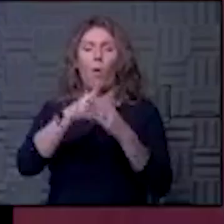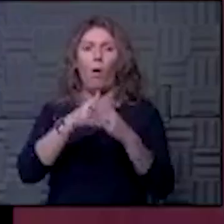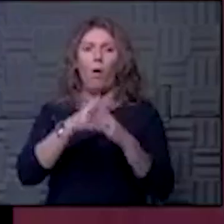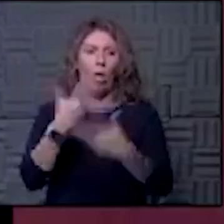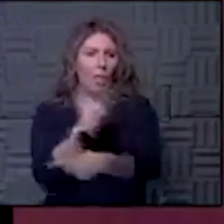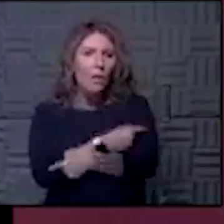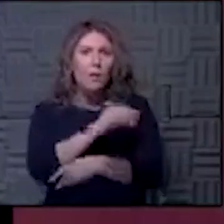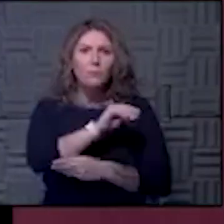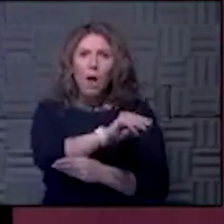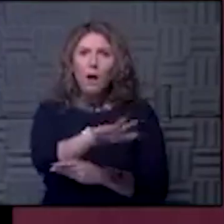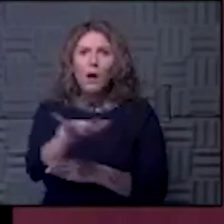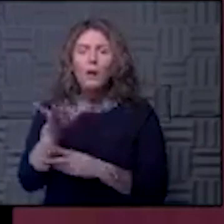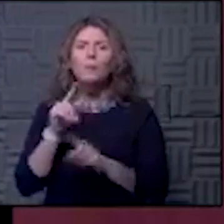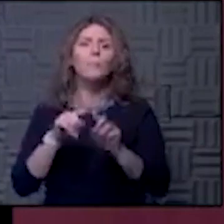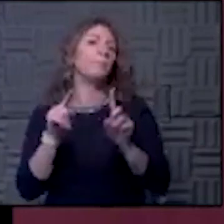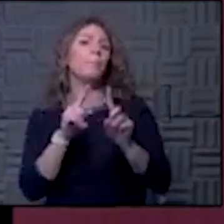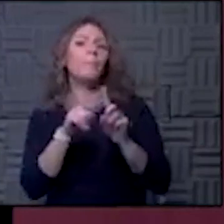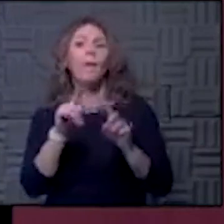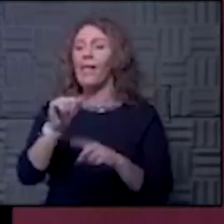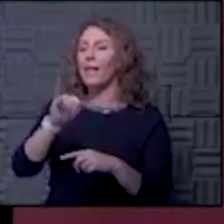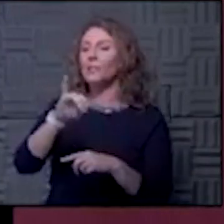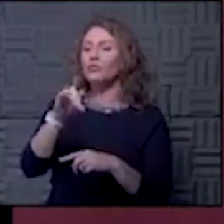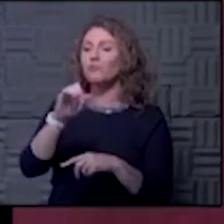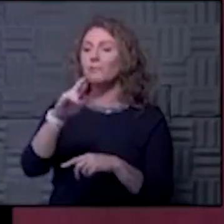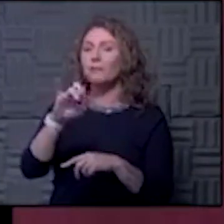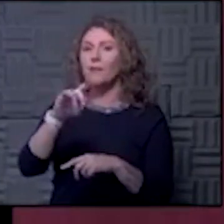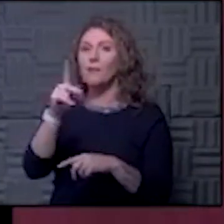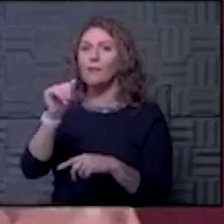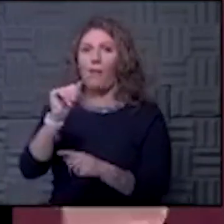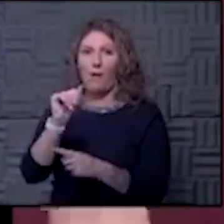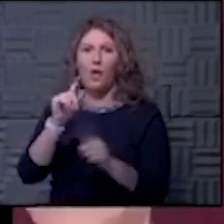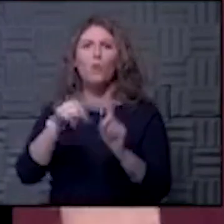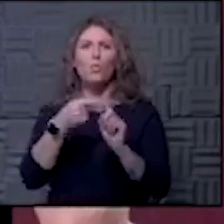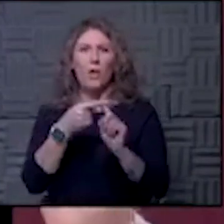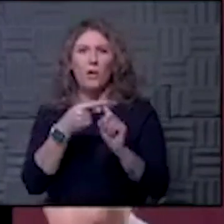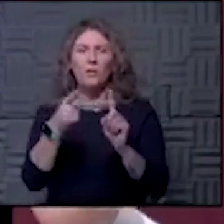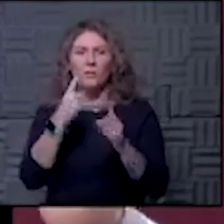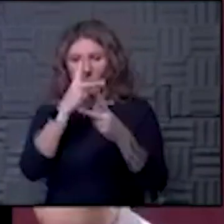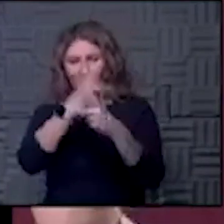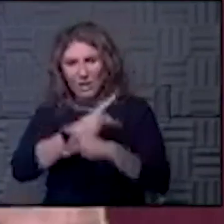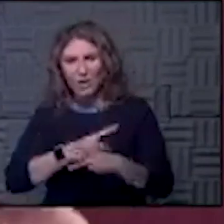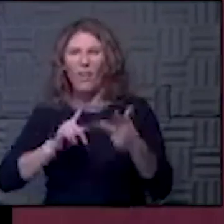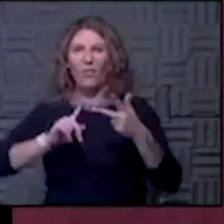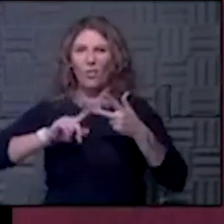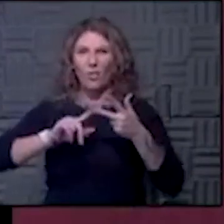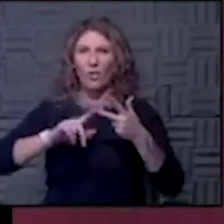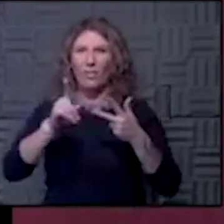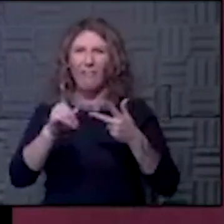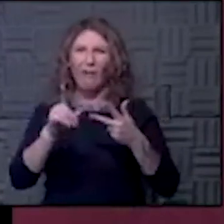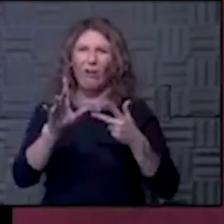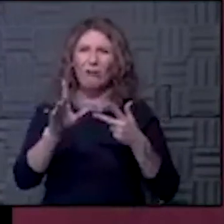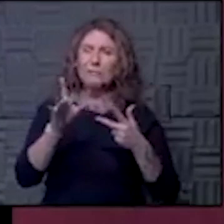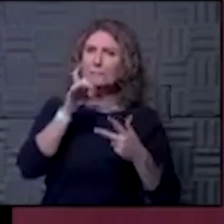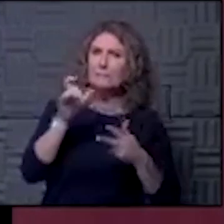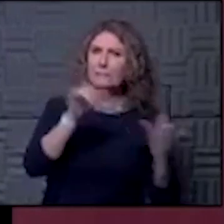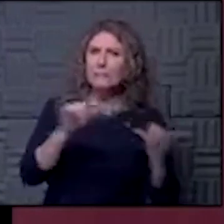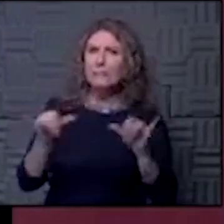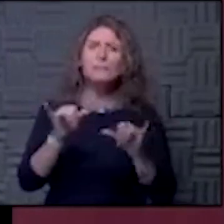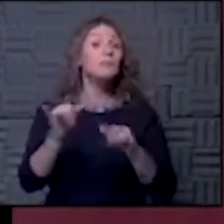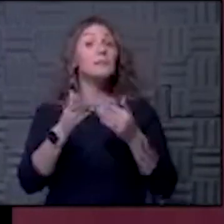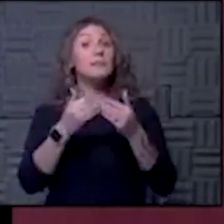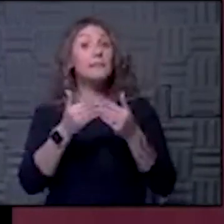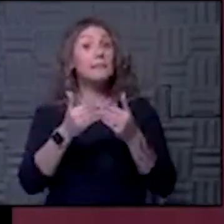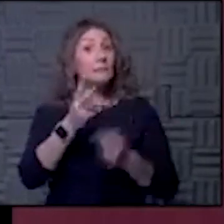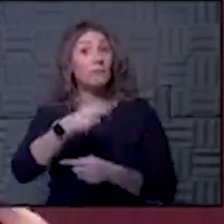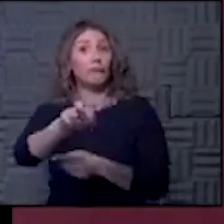The good news about the AstraZeneca one, providing that the data will start to, once they kind of figure out some of their inconsistencies, very easy to